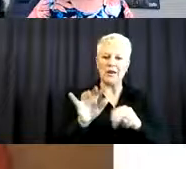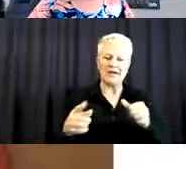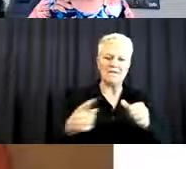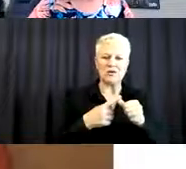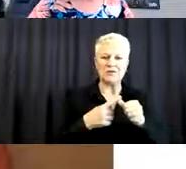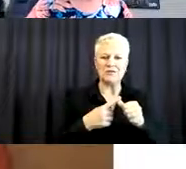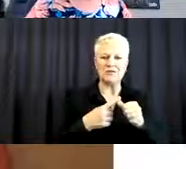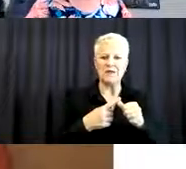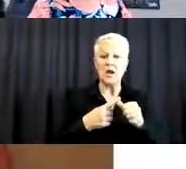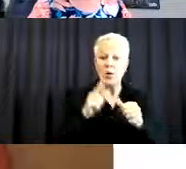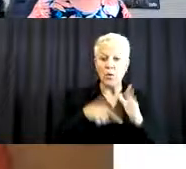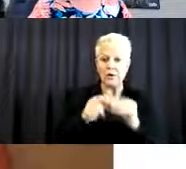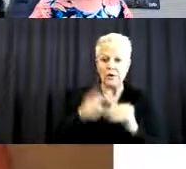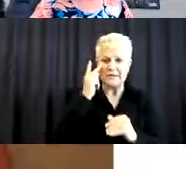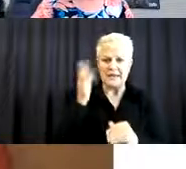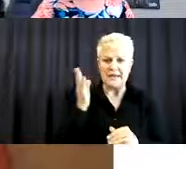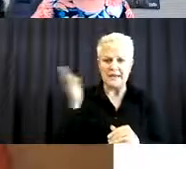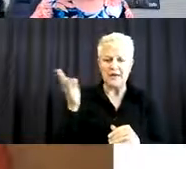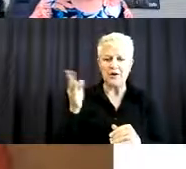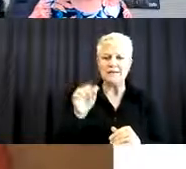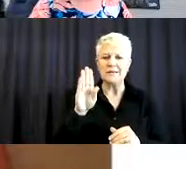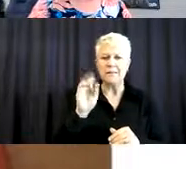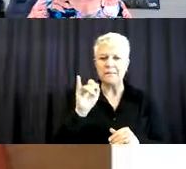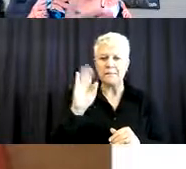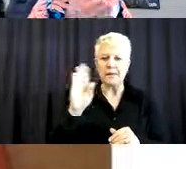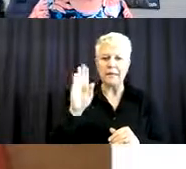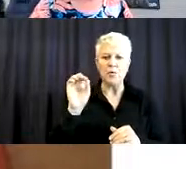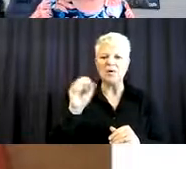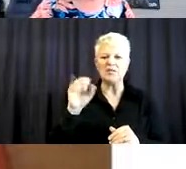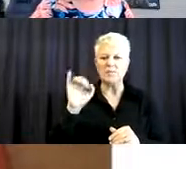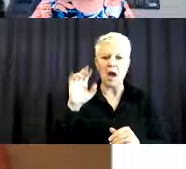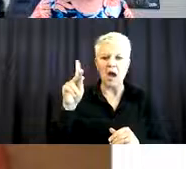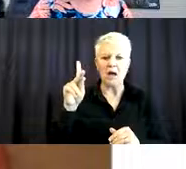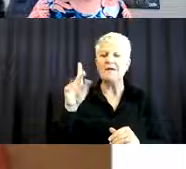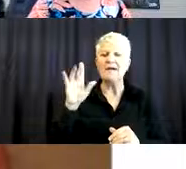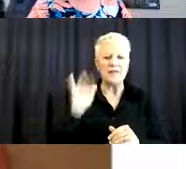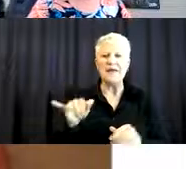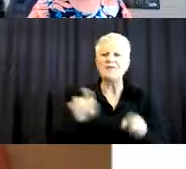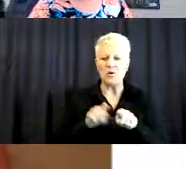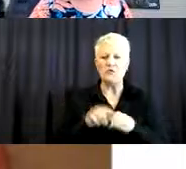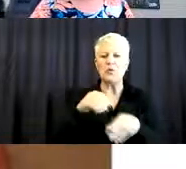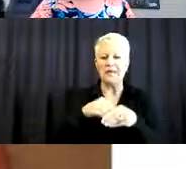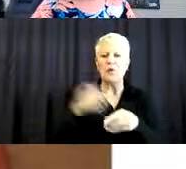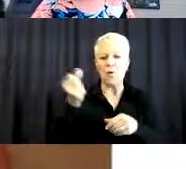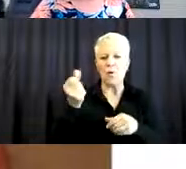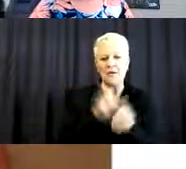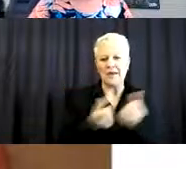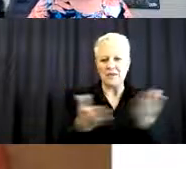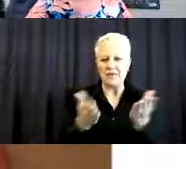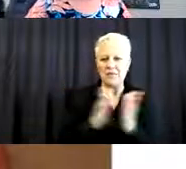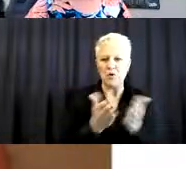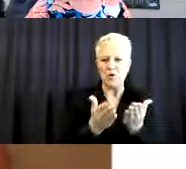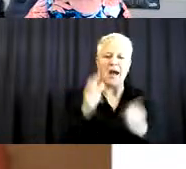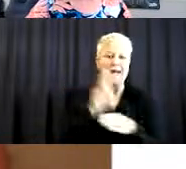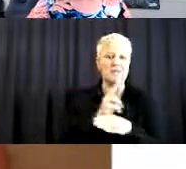What's pictured here is a bib or a smock. This also comes from the Hold Everything booklet, and this is something that I have used